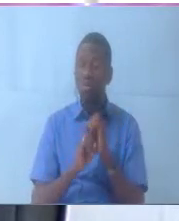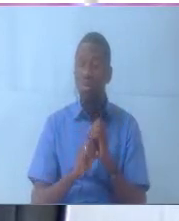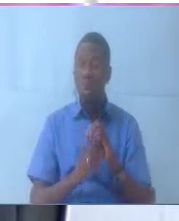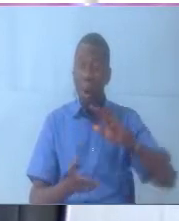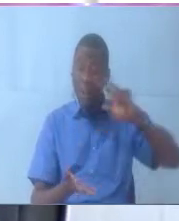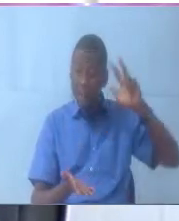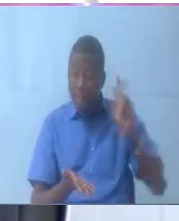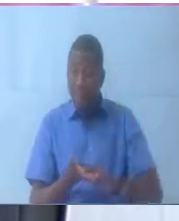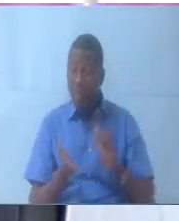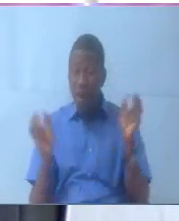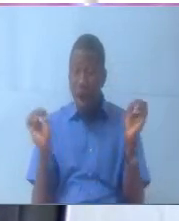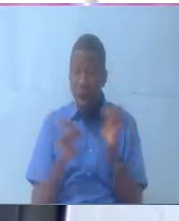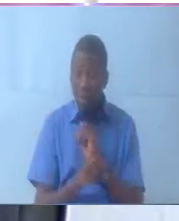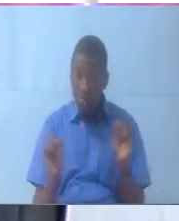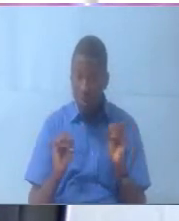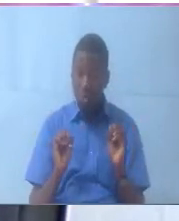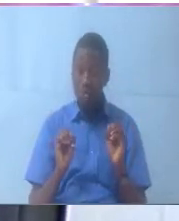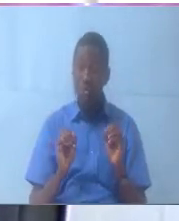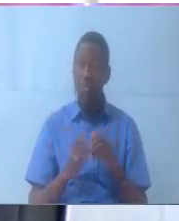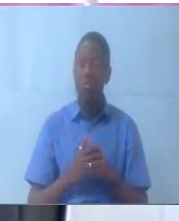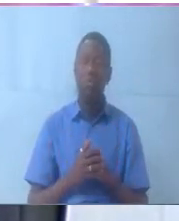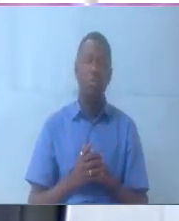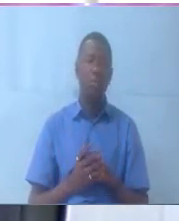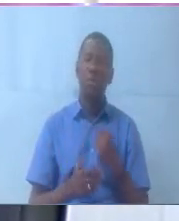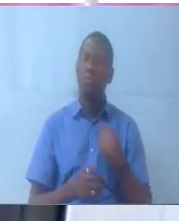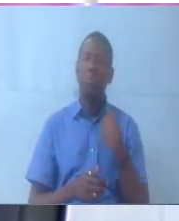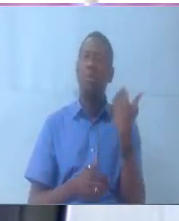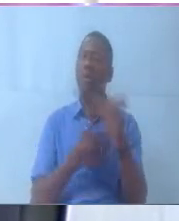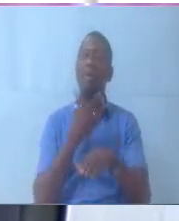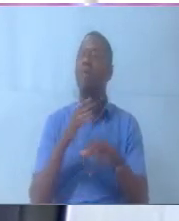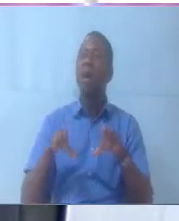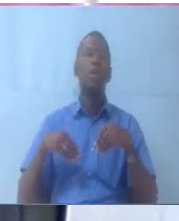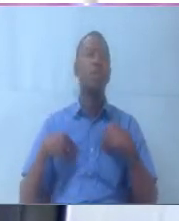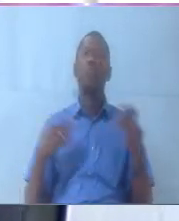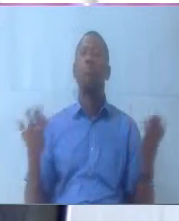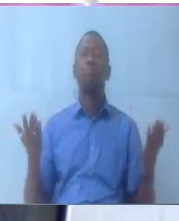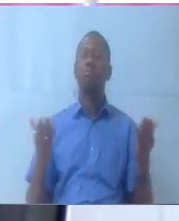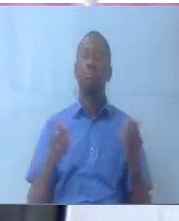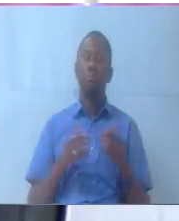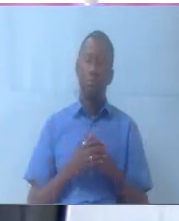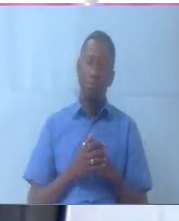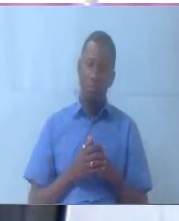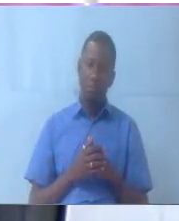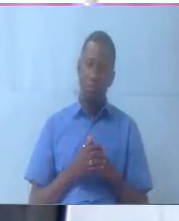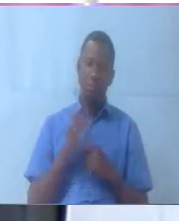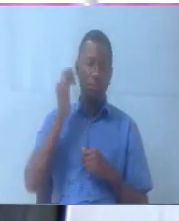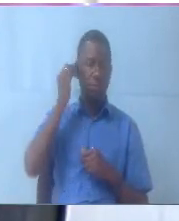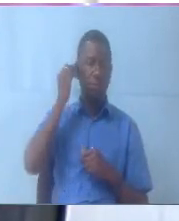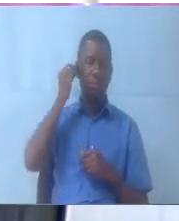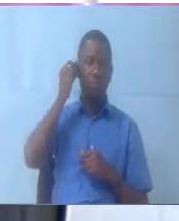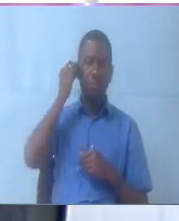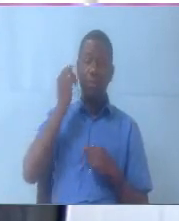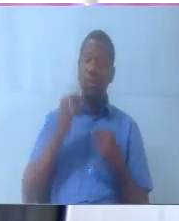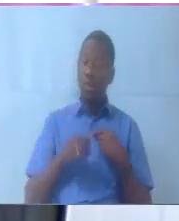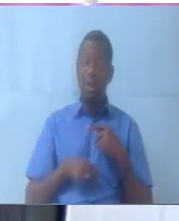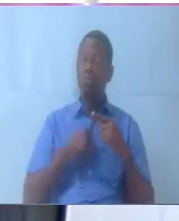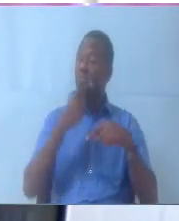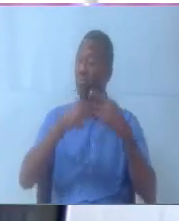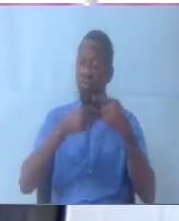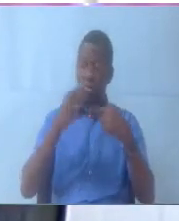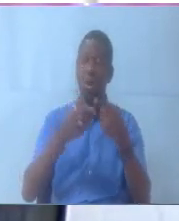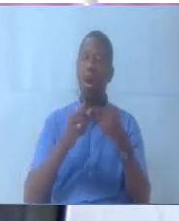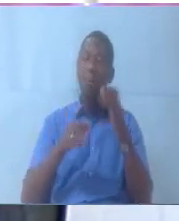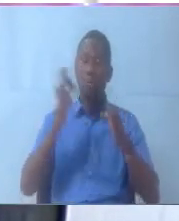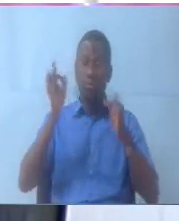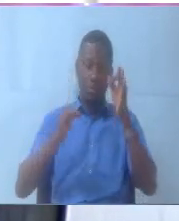dalila bambandintala and I would not accept that. nte wo ku fasongolu tala Then I proceeded with the case. bitun